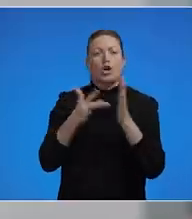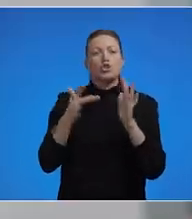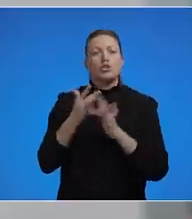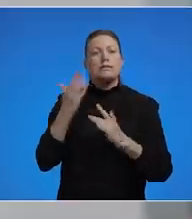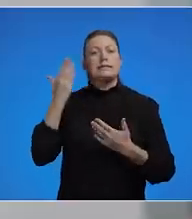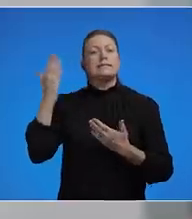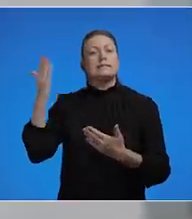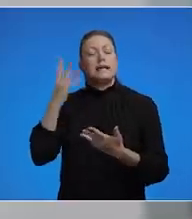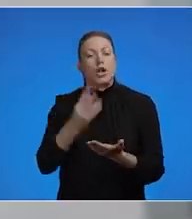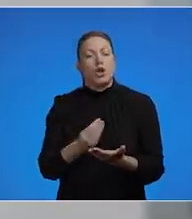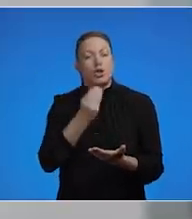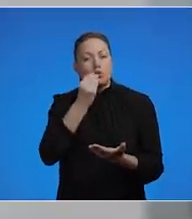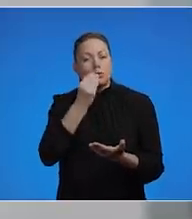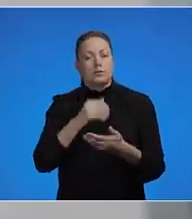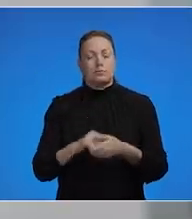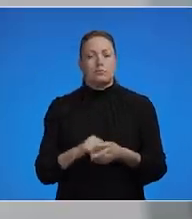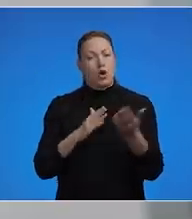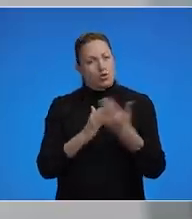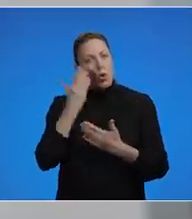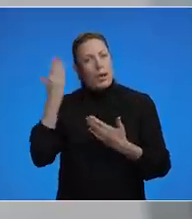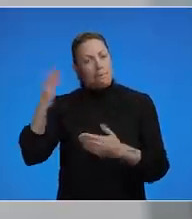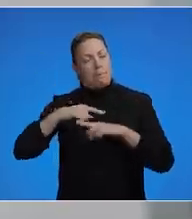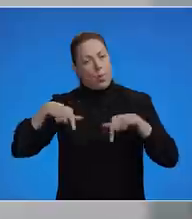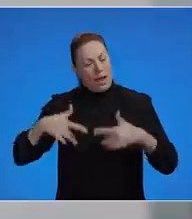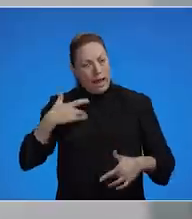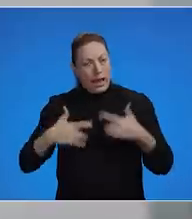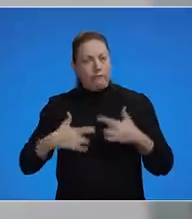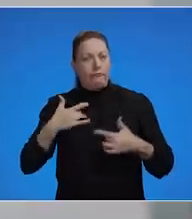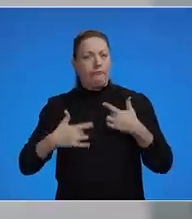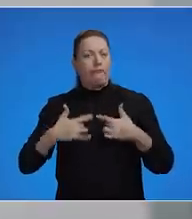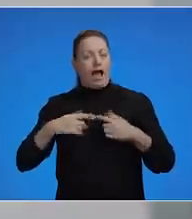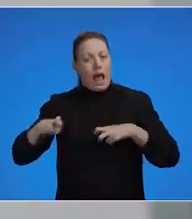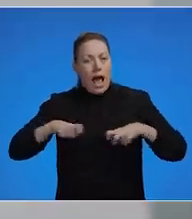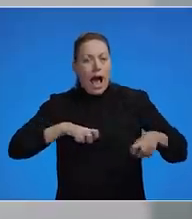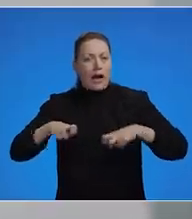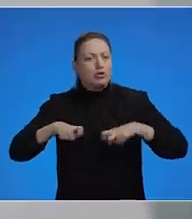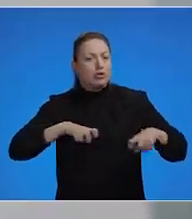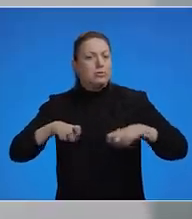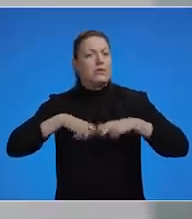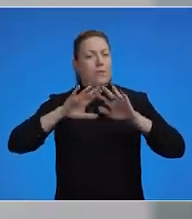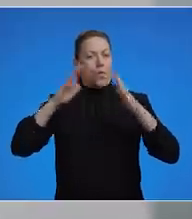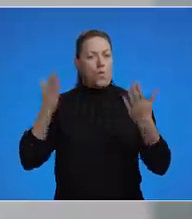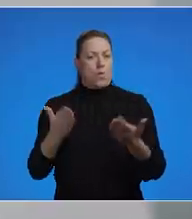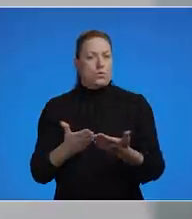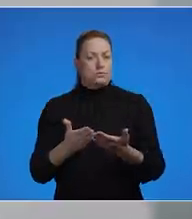present in the Eucharist, because in him we live and move and have our being.